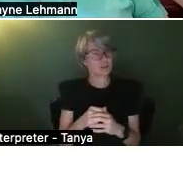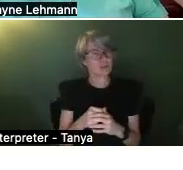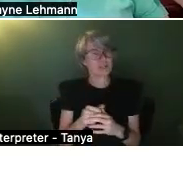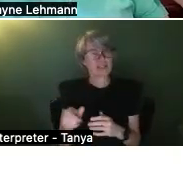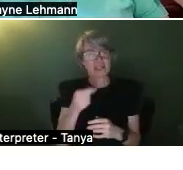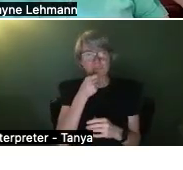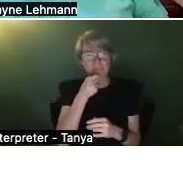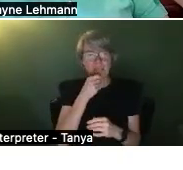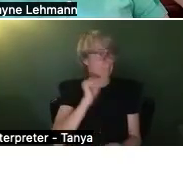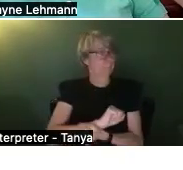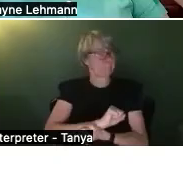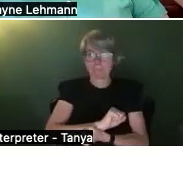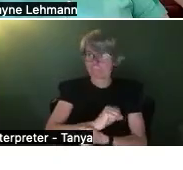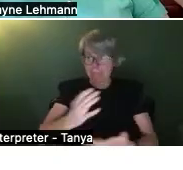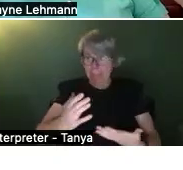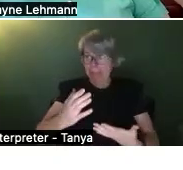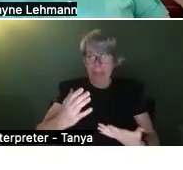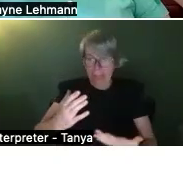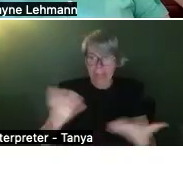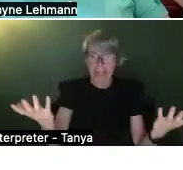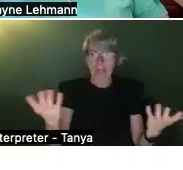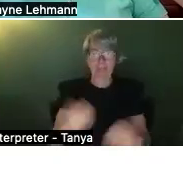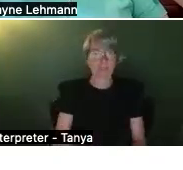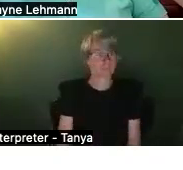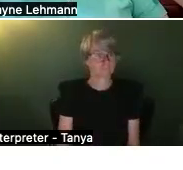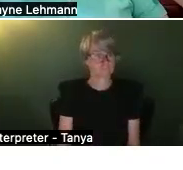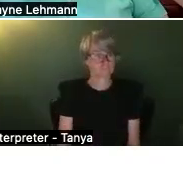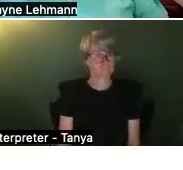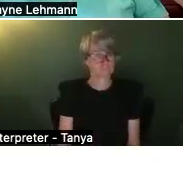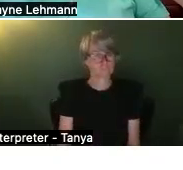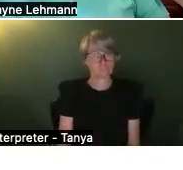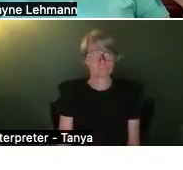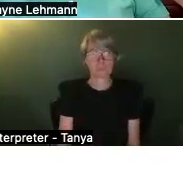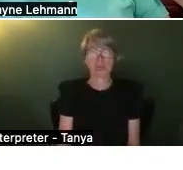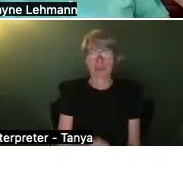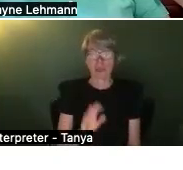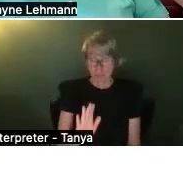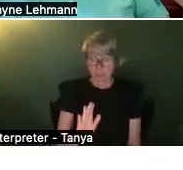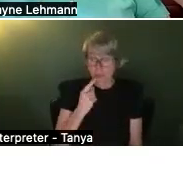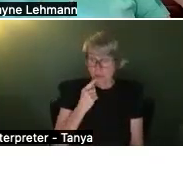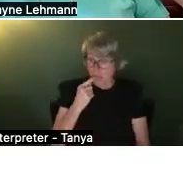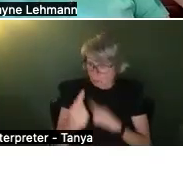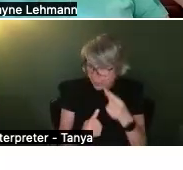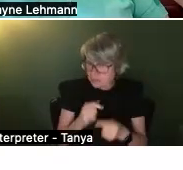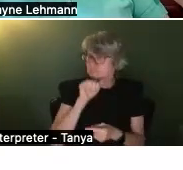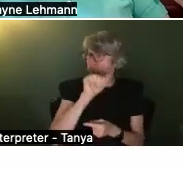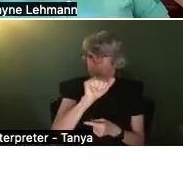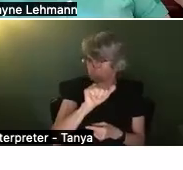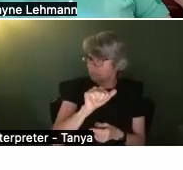a bit of gridlock. And once we could tell him what she was